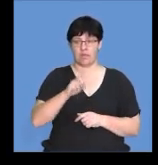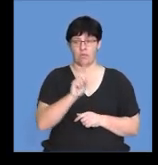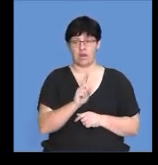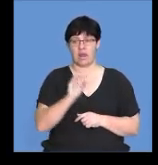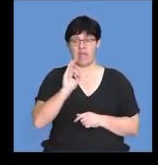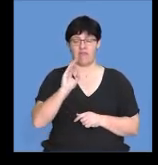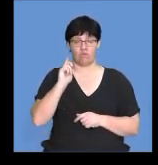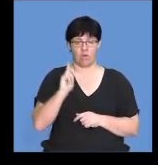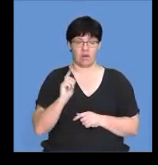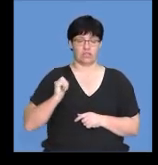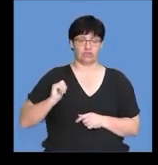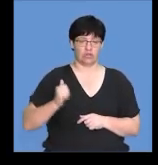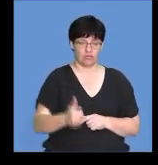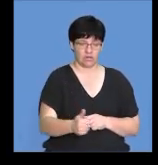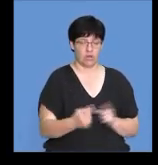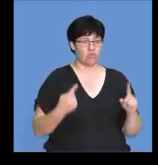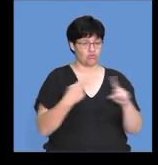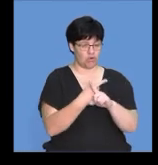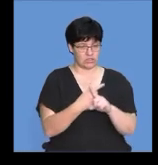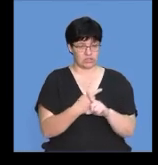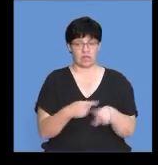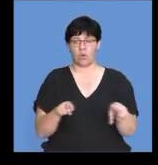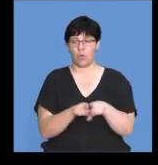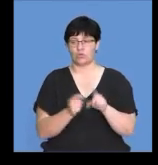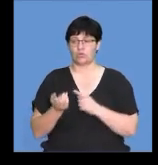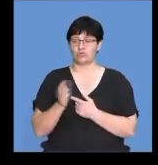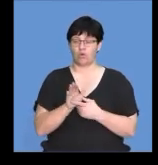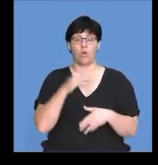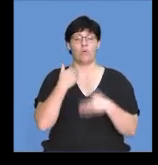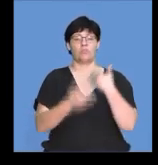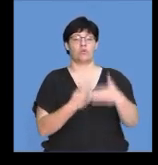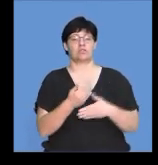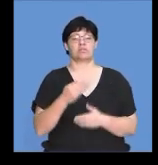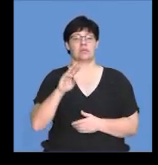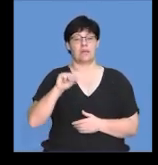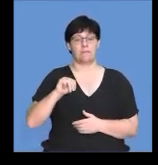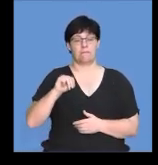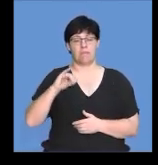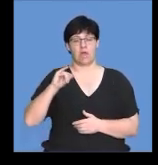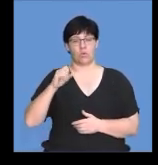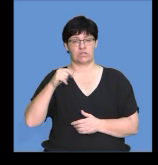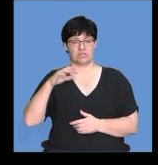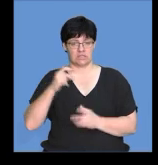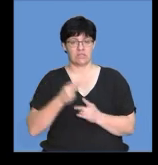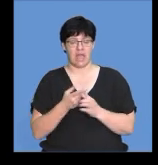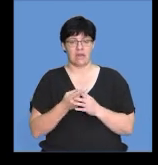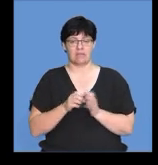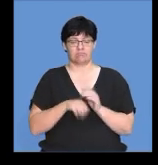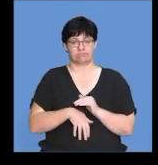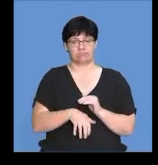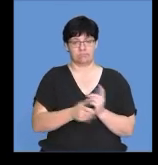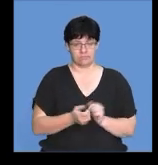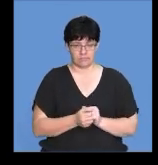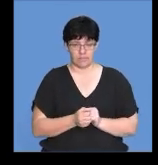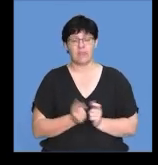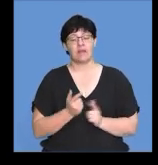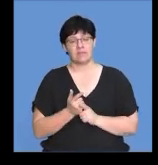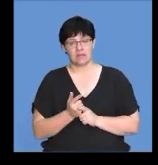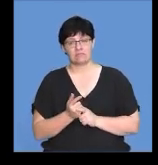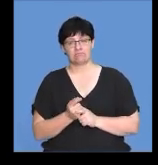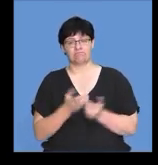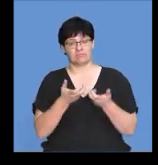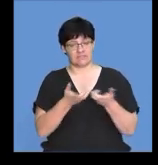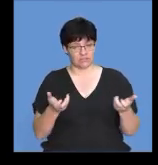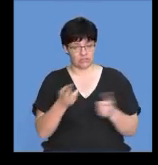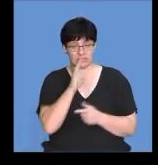F1 generations or the crosses, as well as showing the process of meiosis and fertilization. So meiosis would be the division here